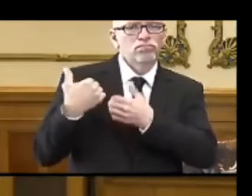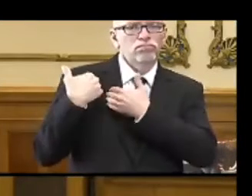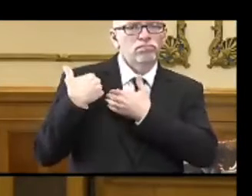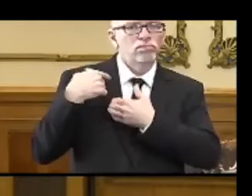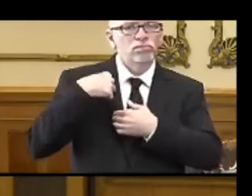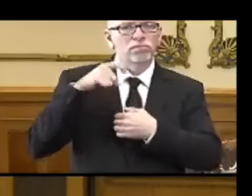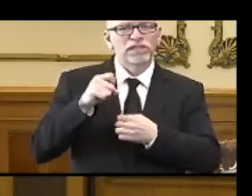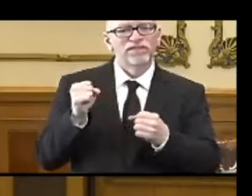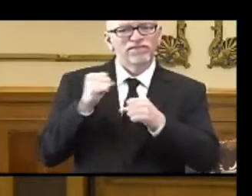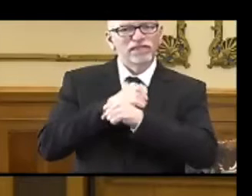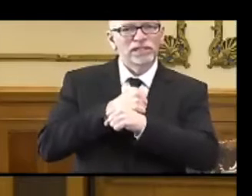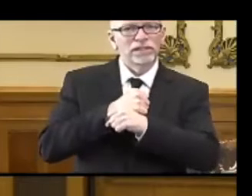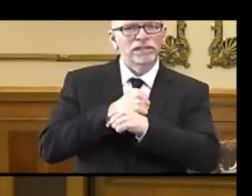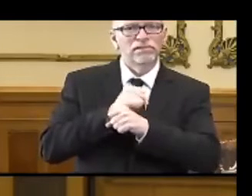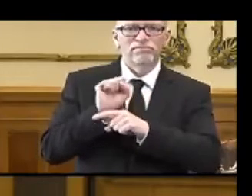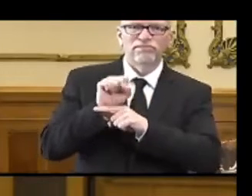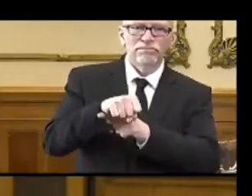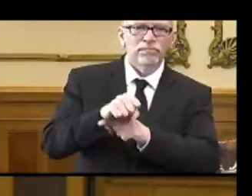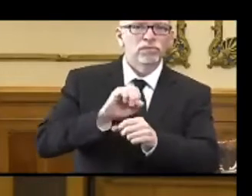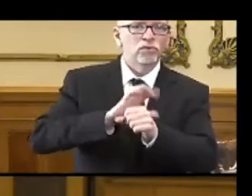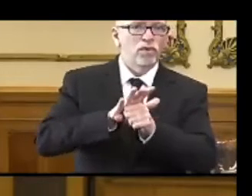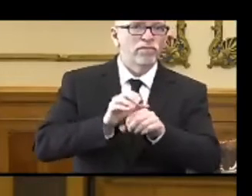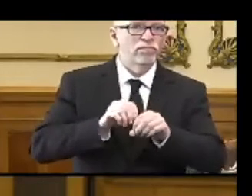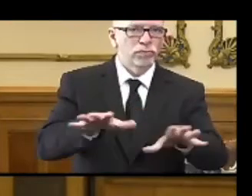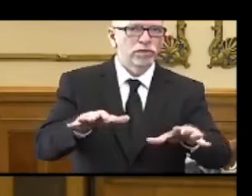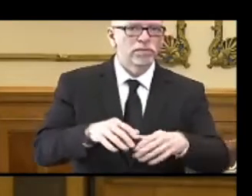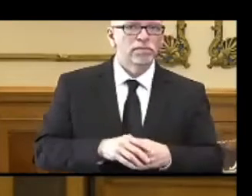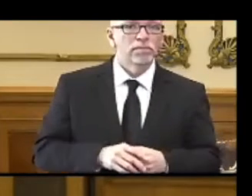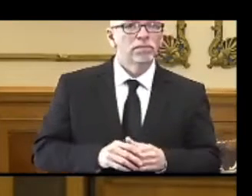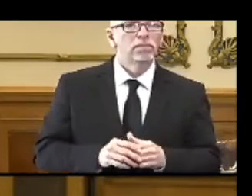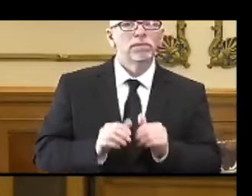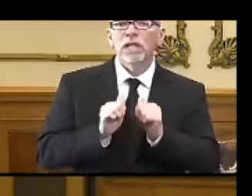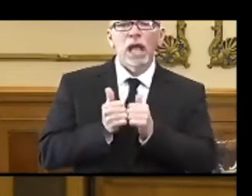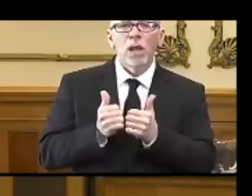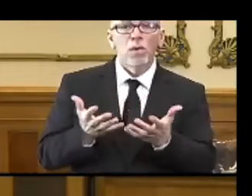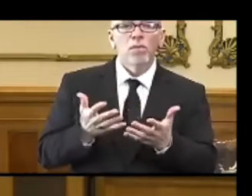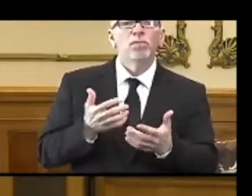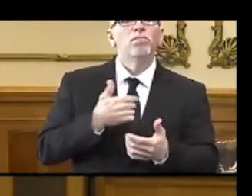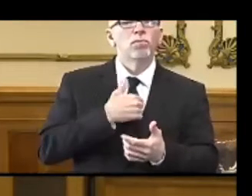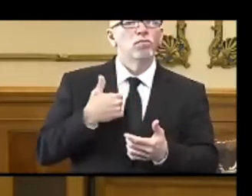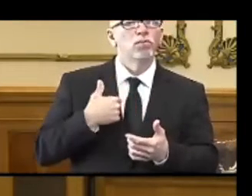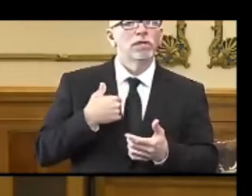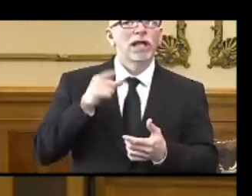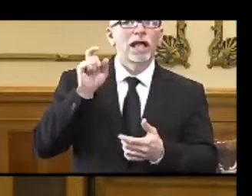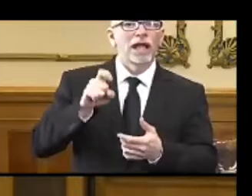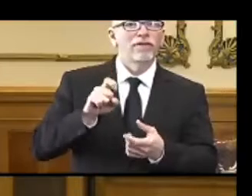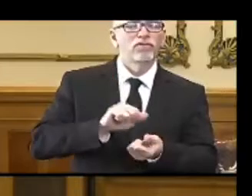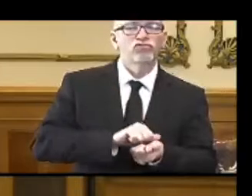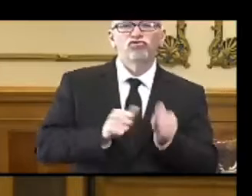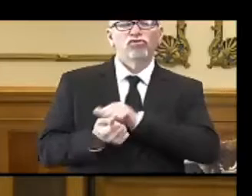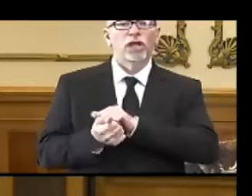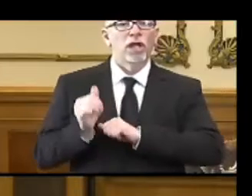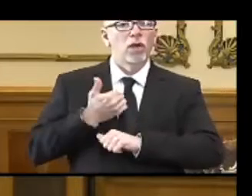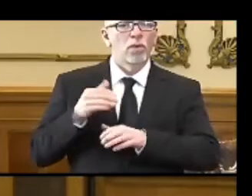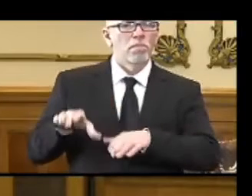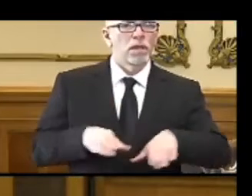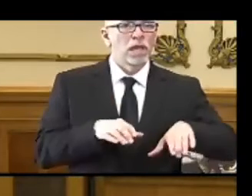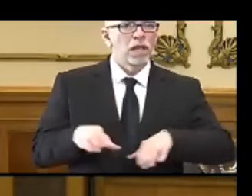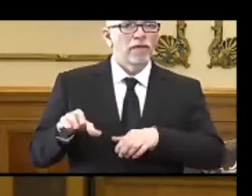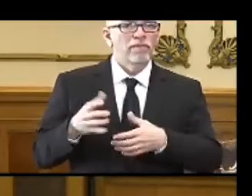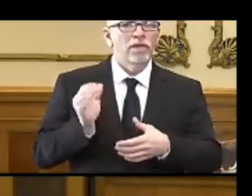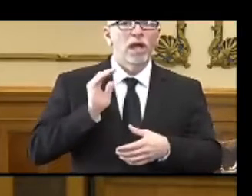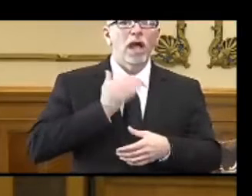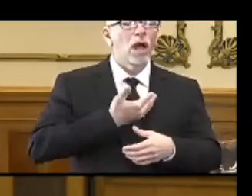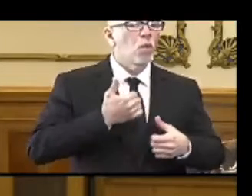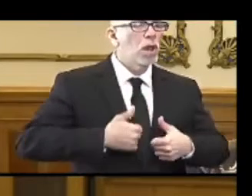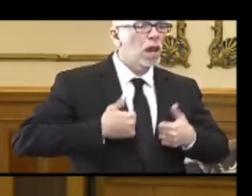and defeat COVID-19. To do so, we have rightly had to change our behavior, both in our